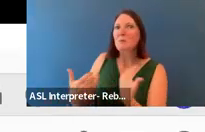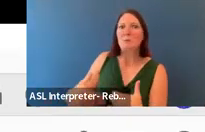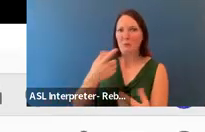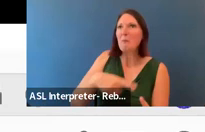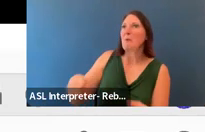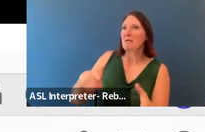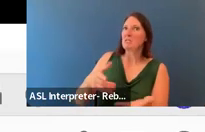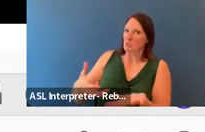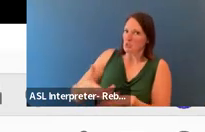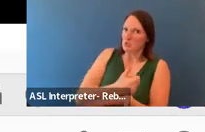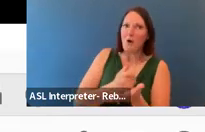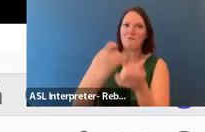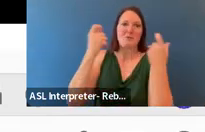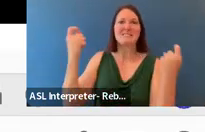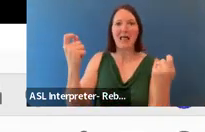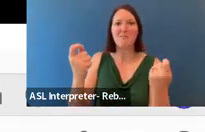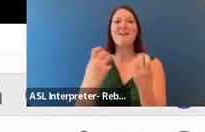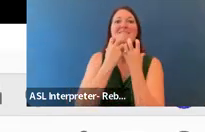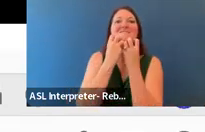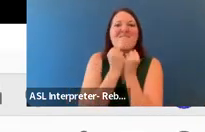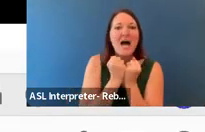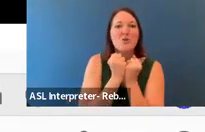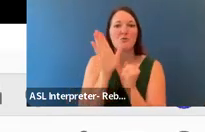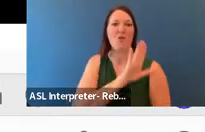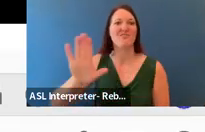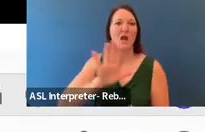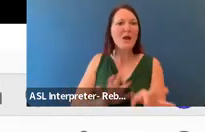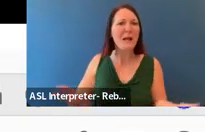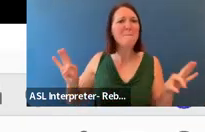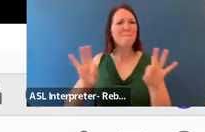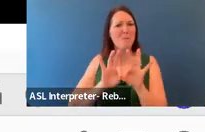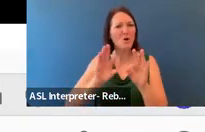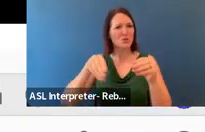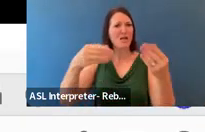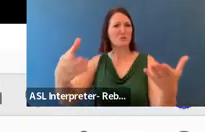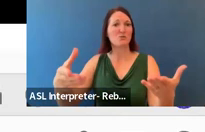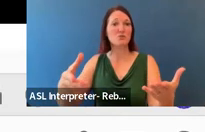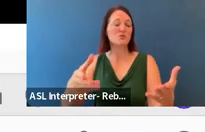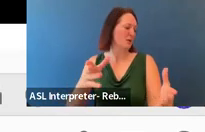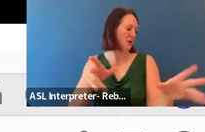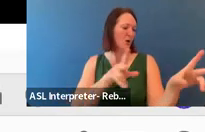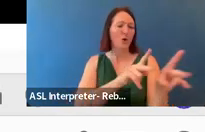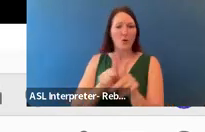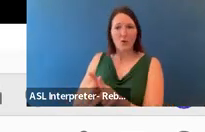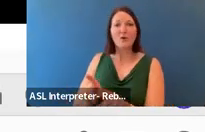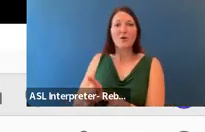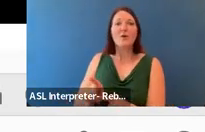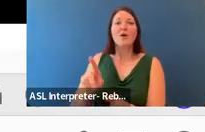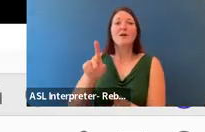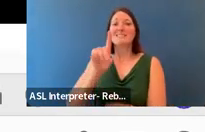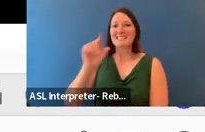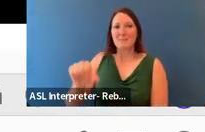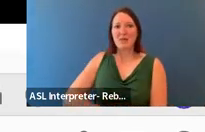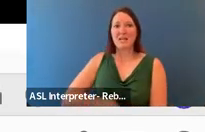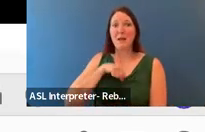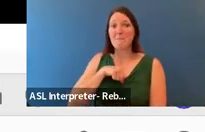to be celebrated and valued for their important contributions. And whereas Disability Pride